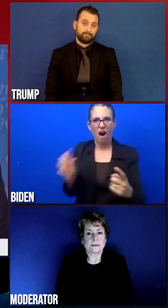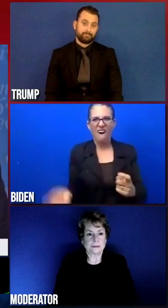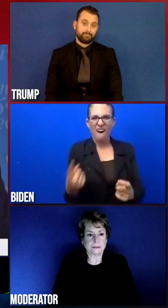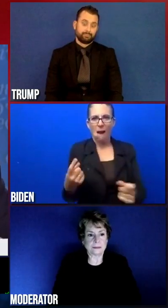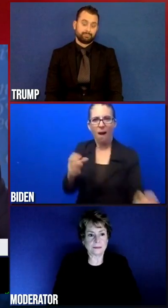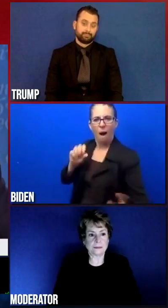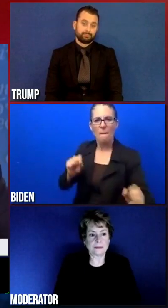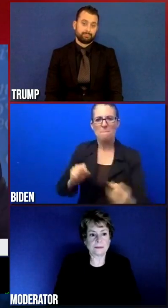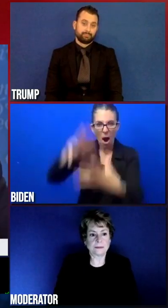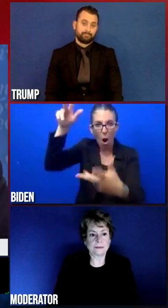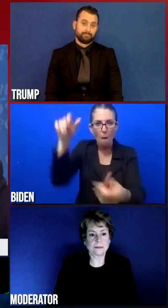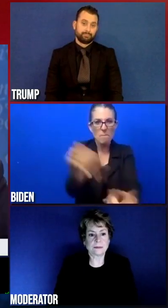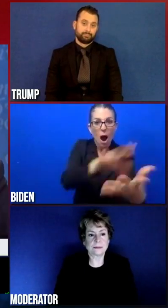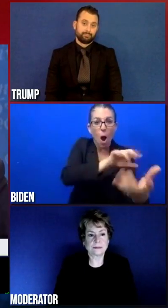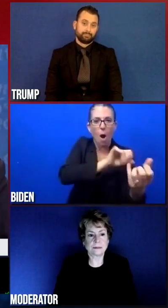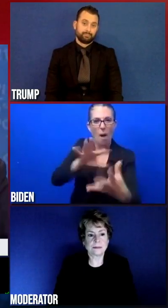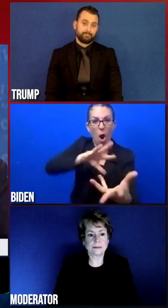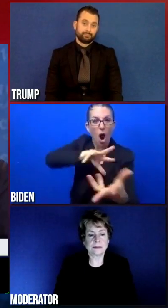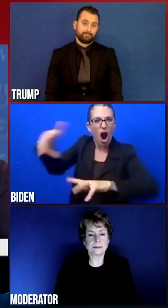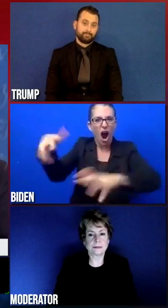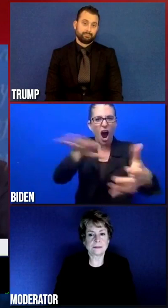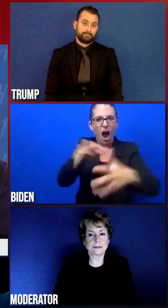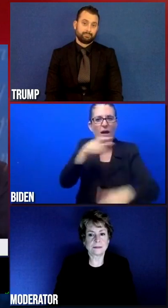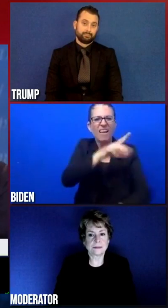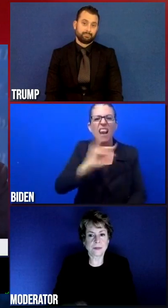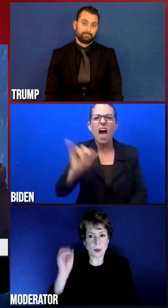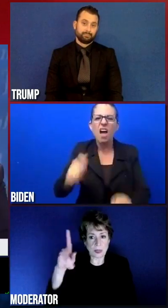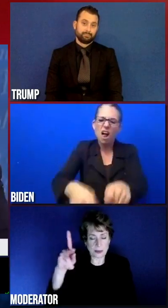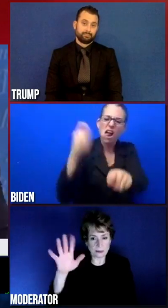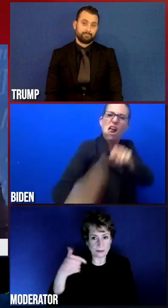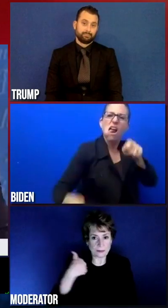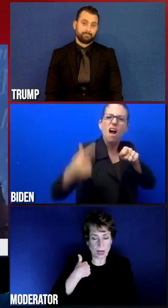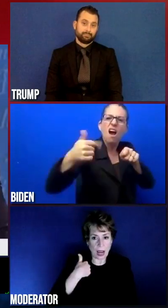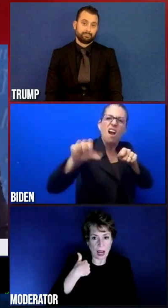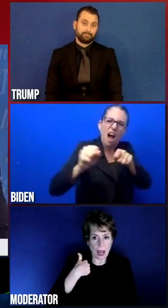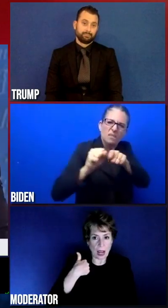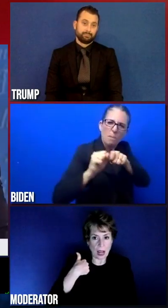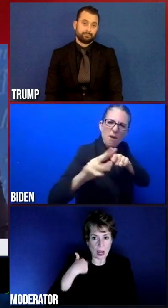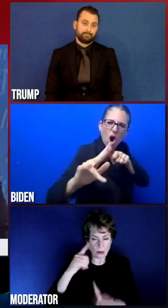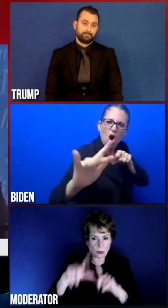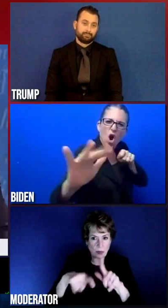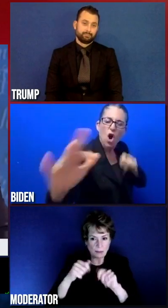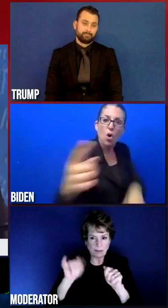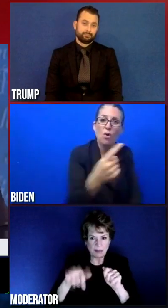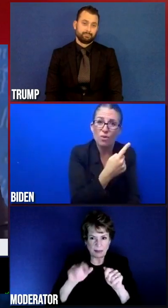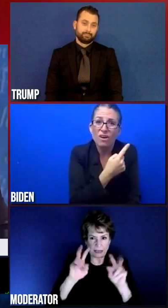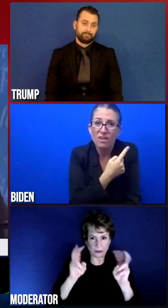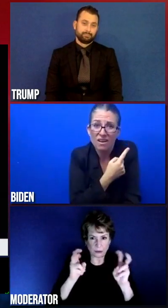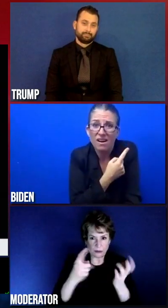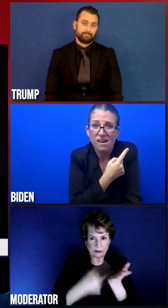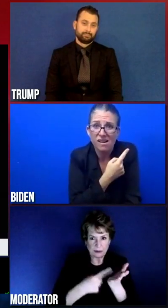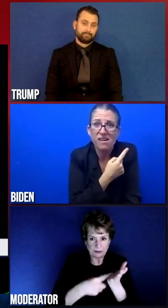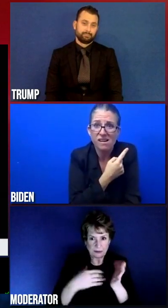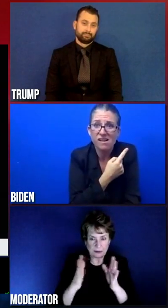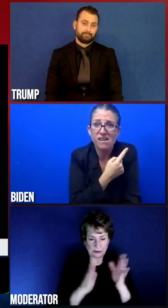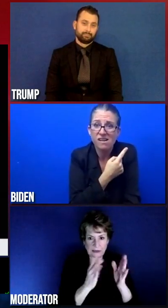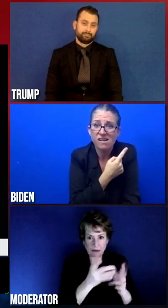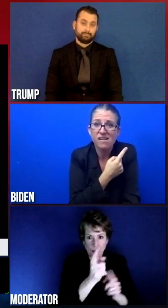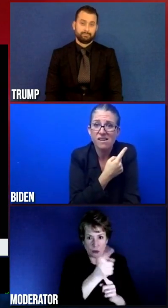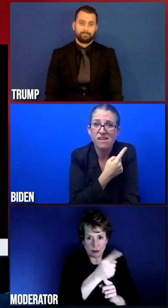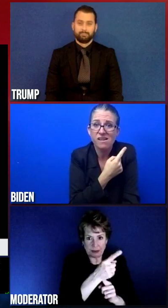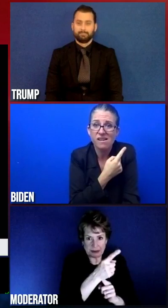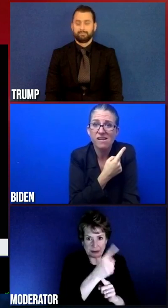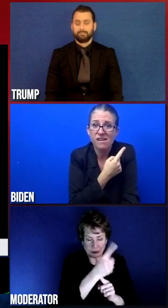single solitary time. And to end this, button up this segment, I'm going to give you a minute to answer, sir. You have repeatedly criticized. I have to answer